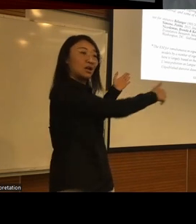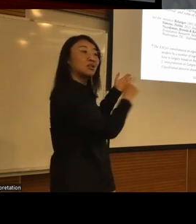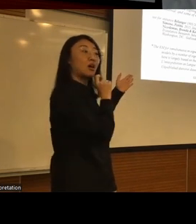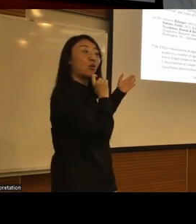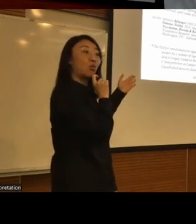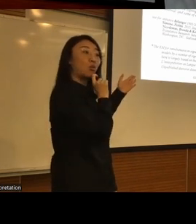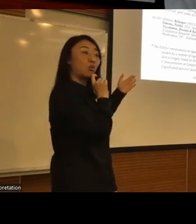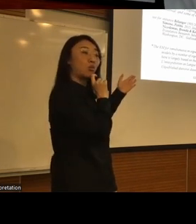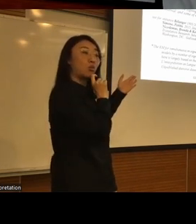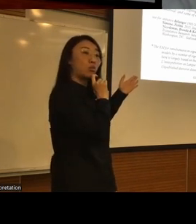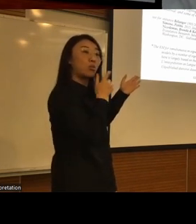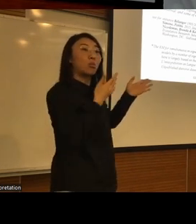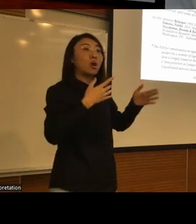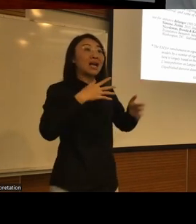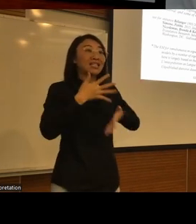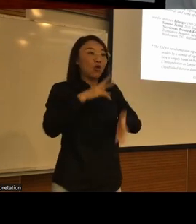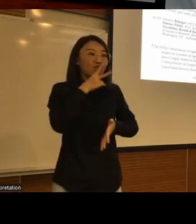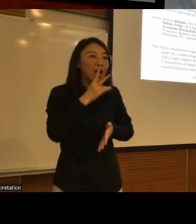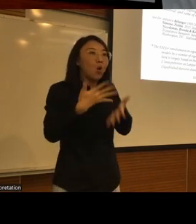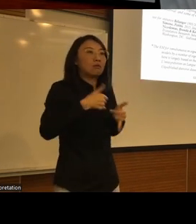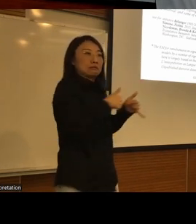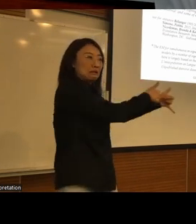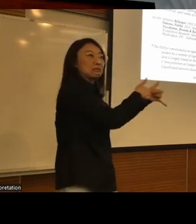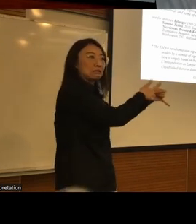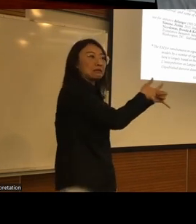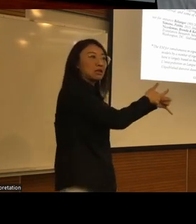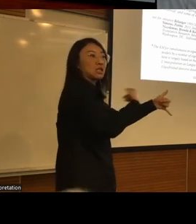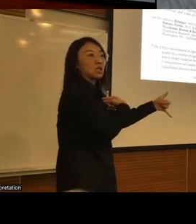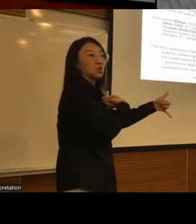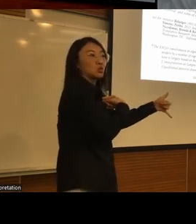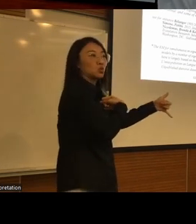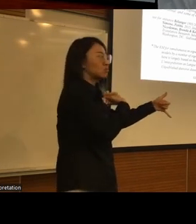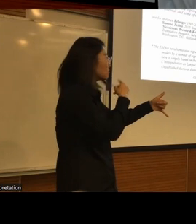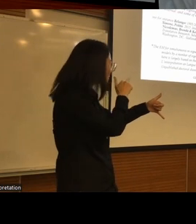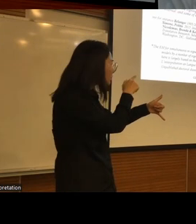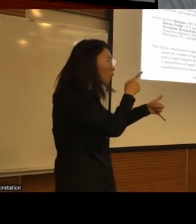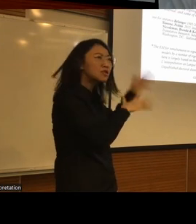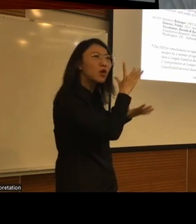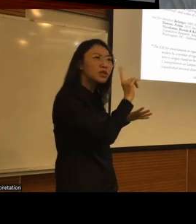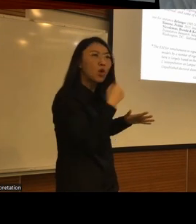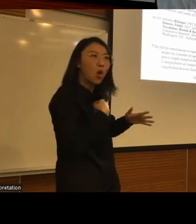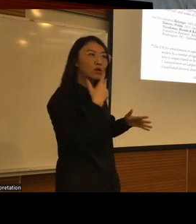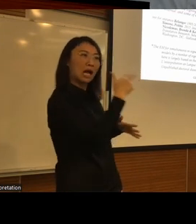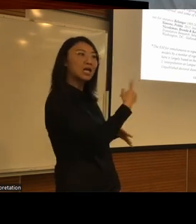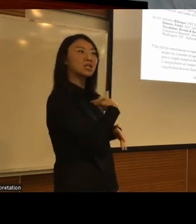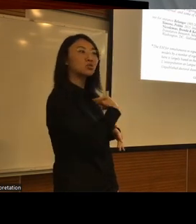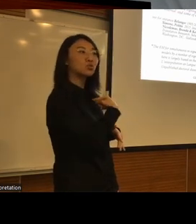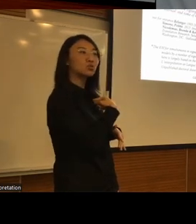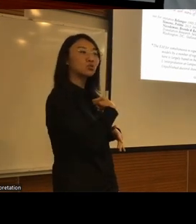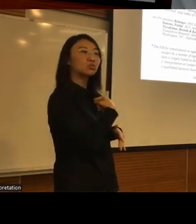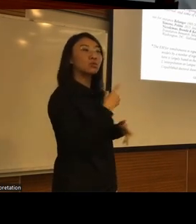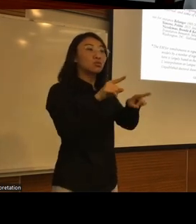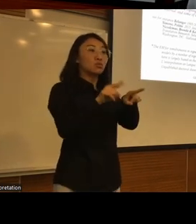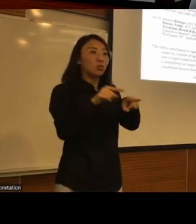Maybe the interpreter will have to move around so that she sees the blackboard or the whiteboard. But at the same time,